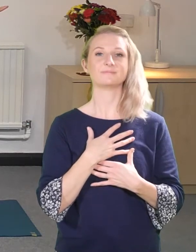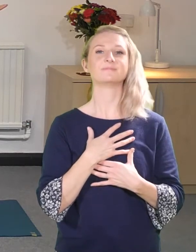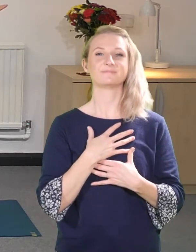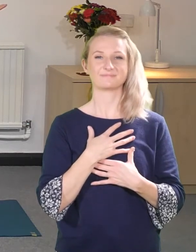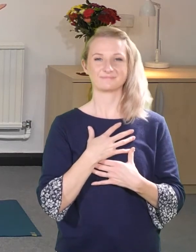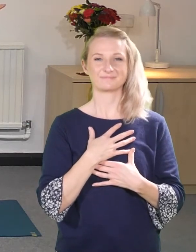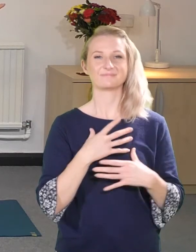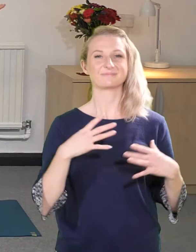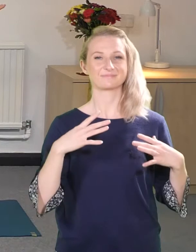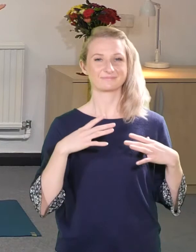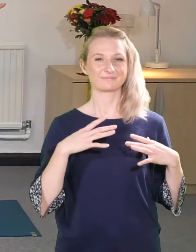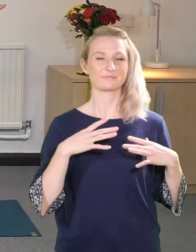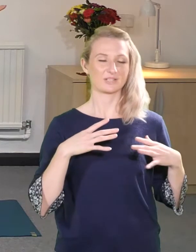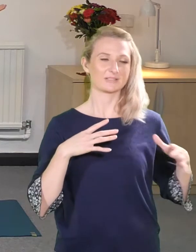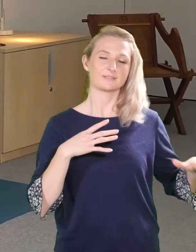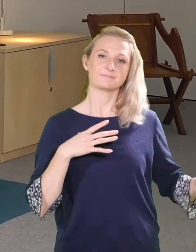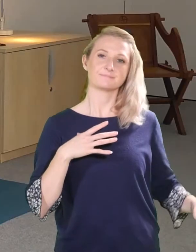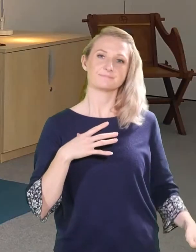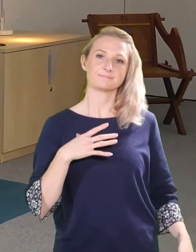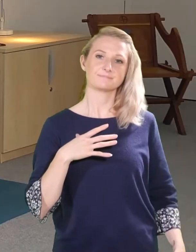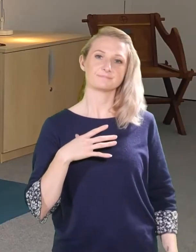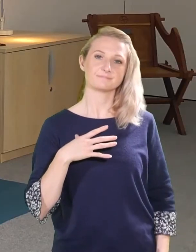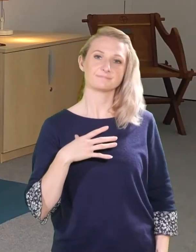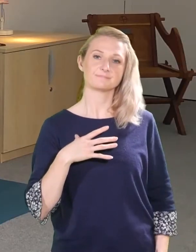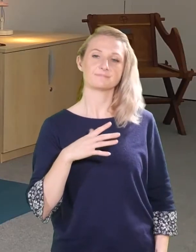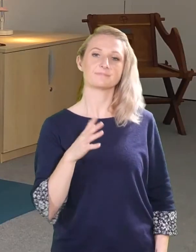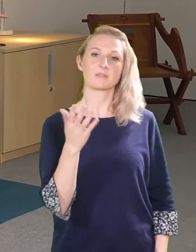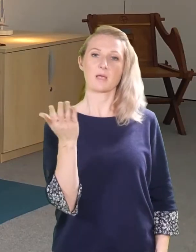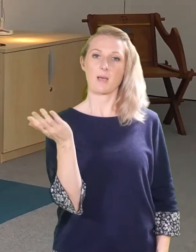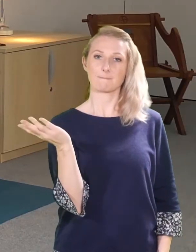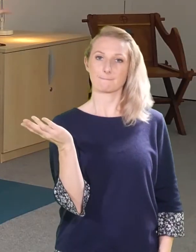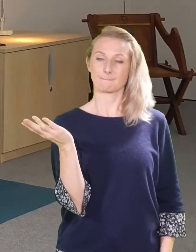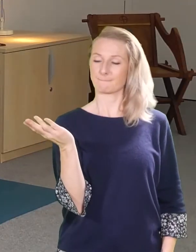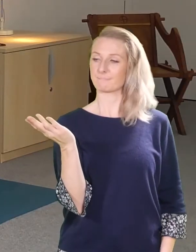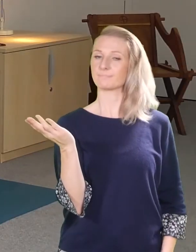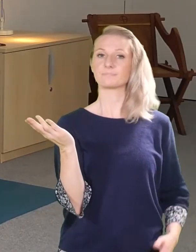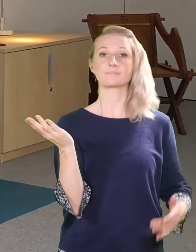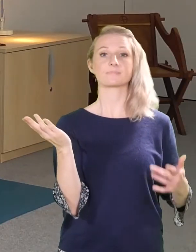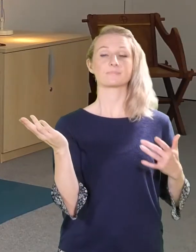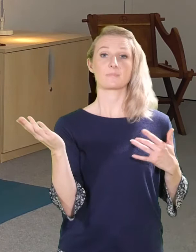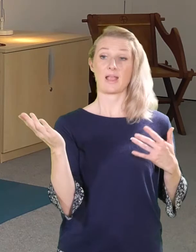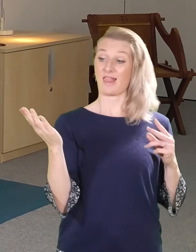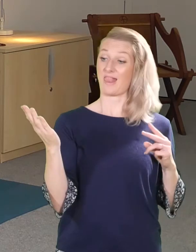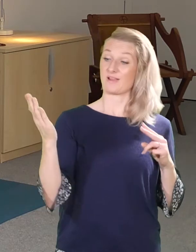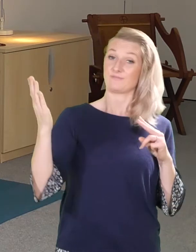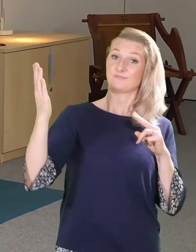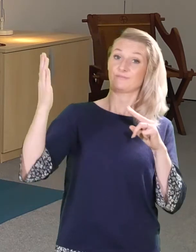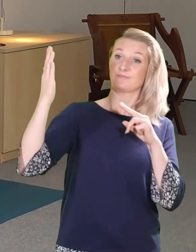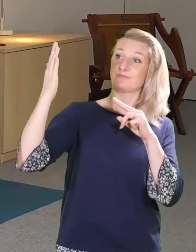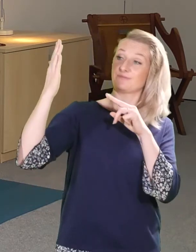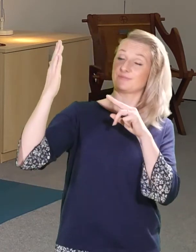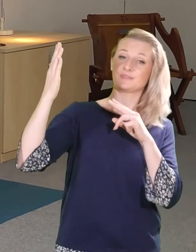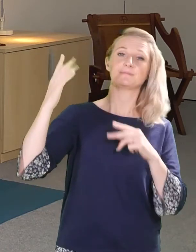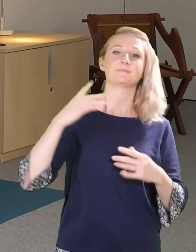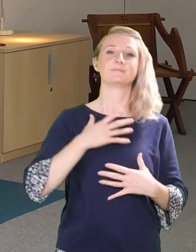And now I'm dropping my back hand to my back leg, turn my palm up, inhale, lift, 5 breaths.